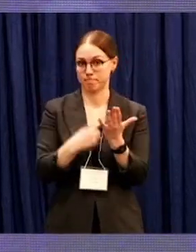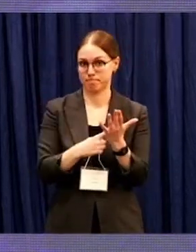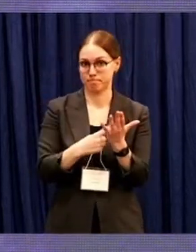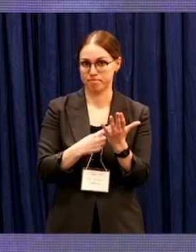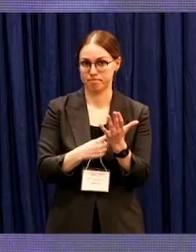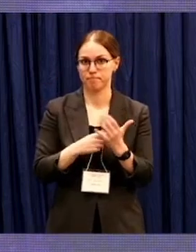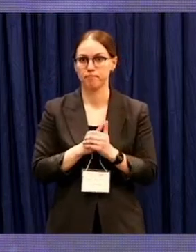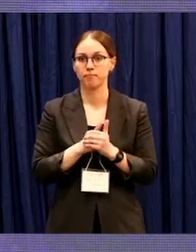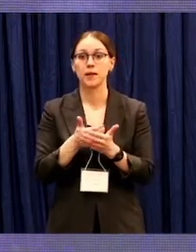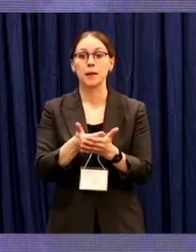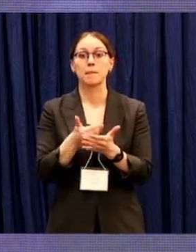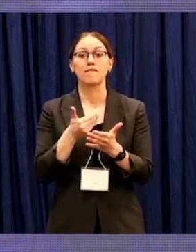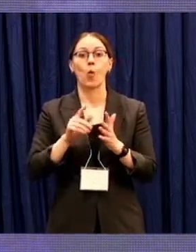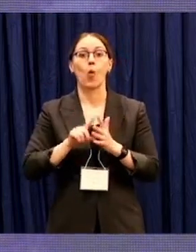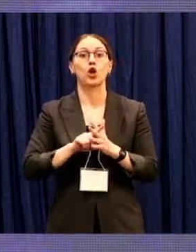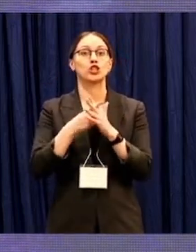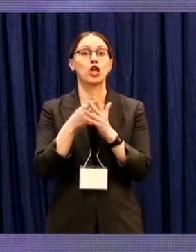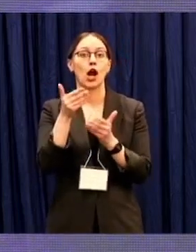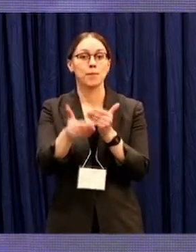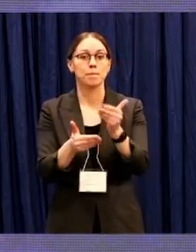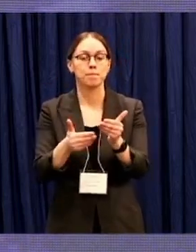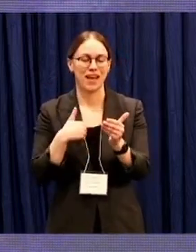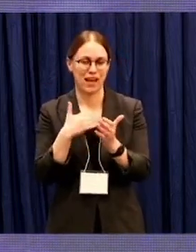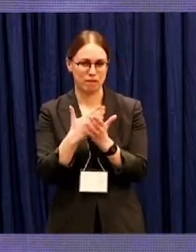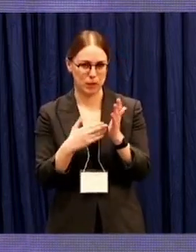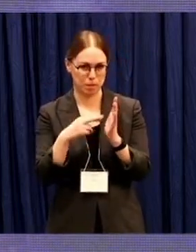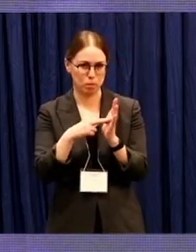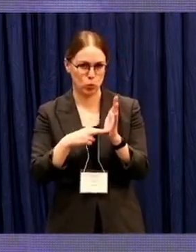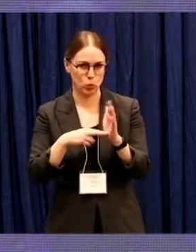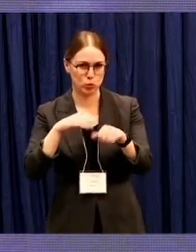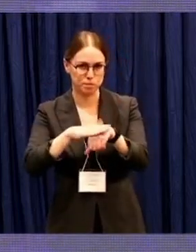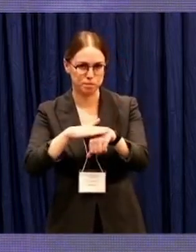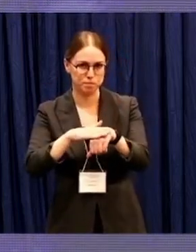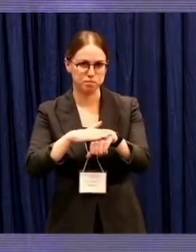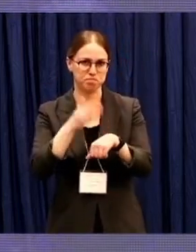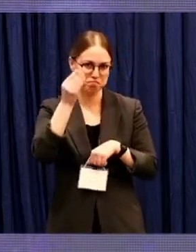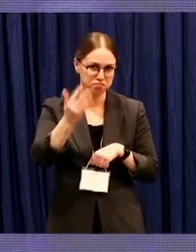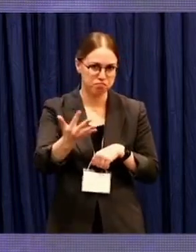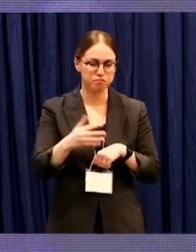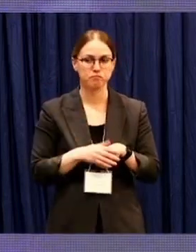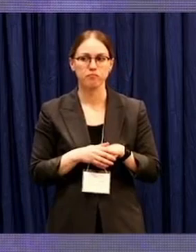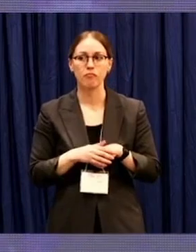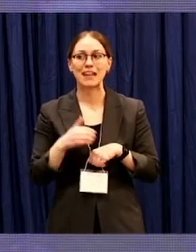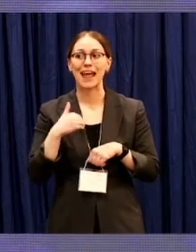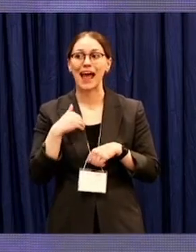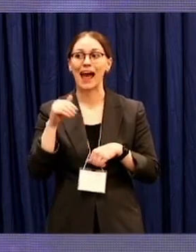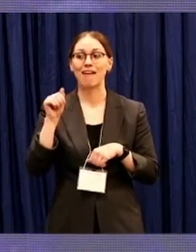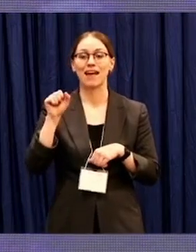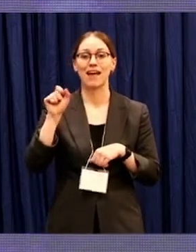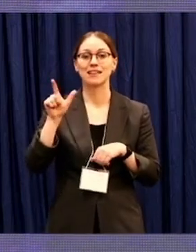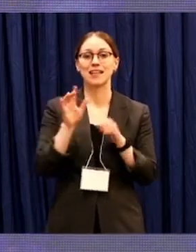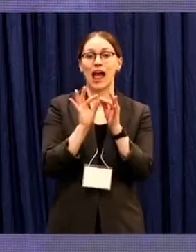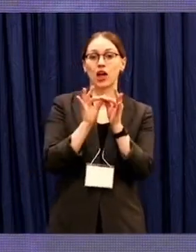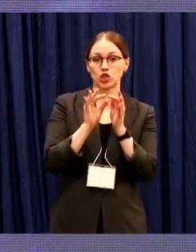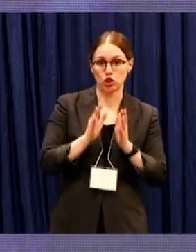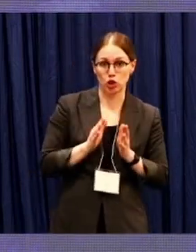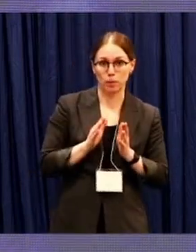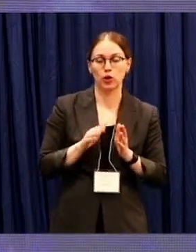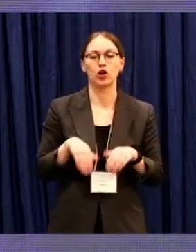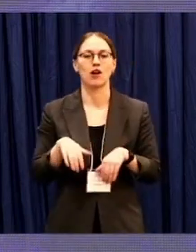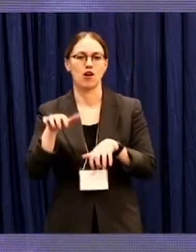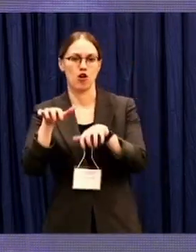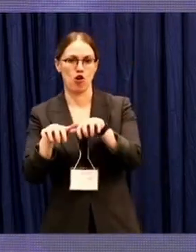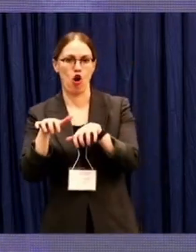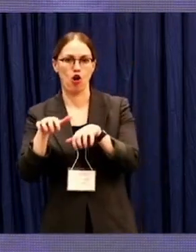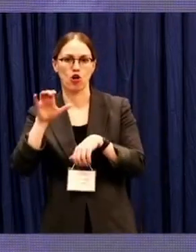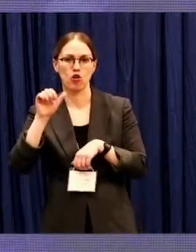few housekeeping matters to review. There are ASL interpreters and CART services in this session. If you